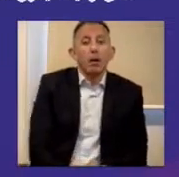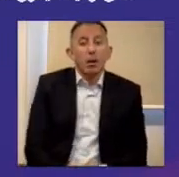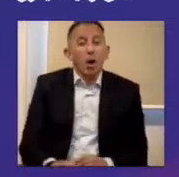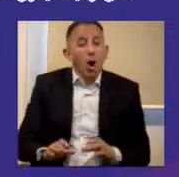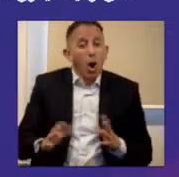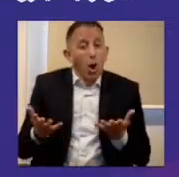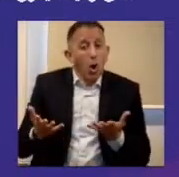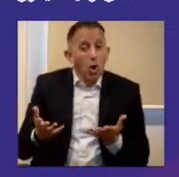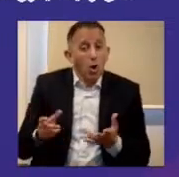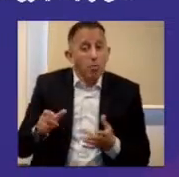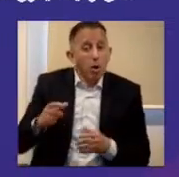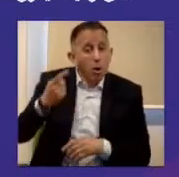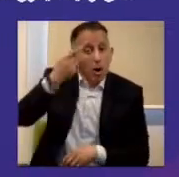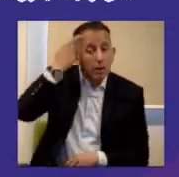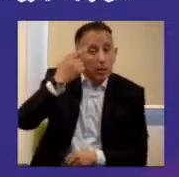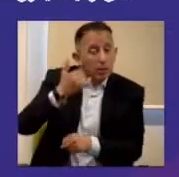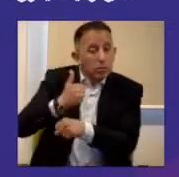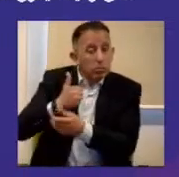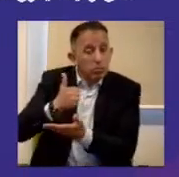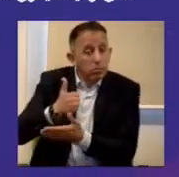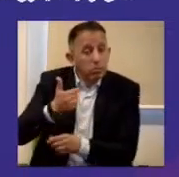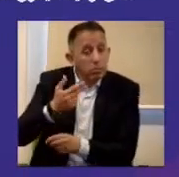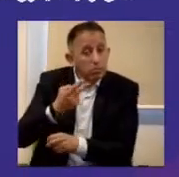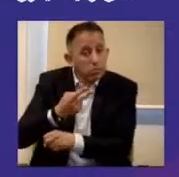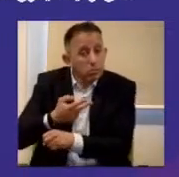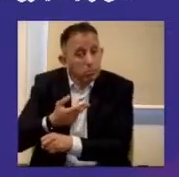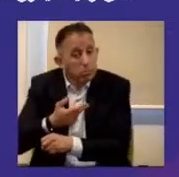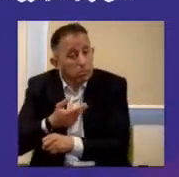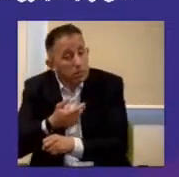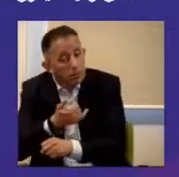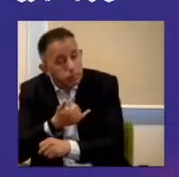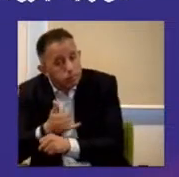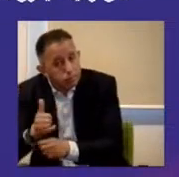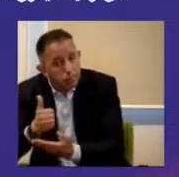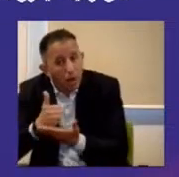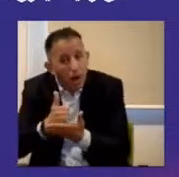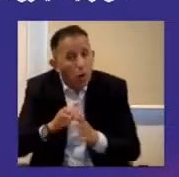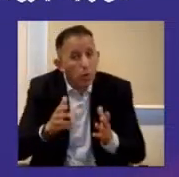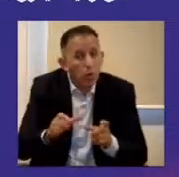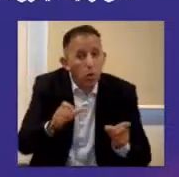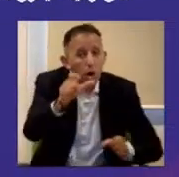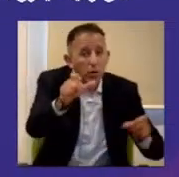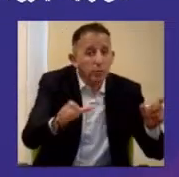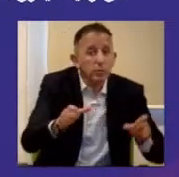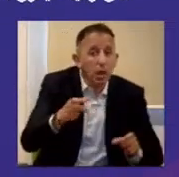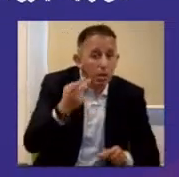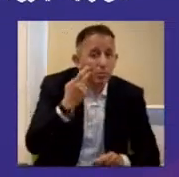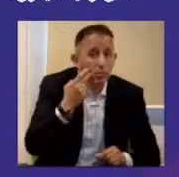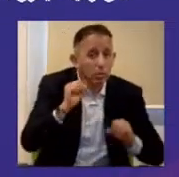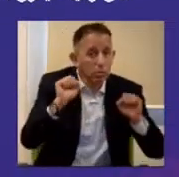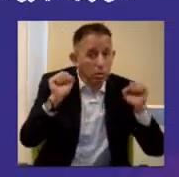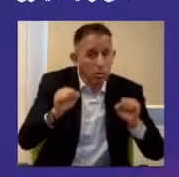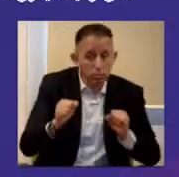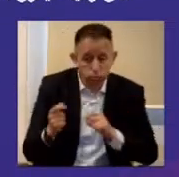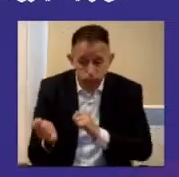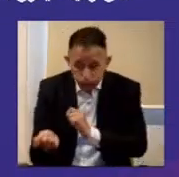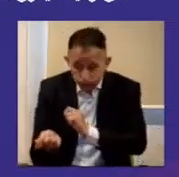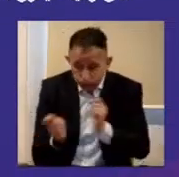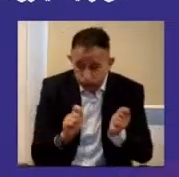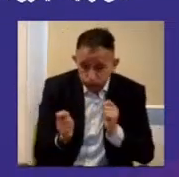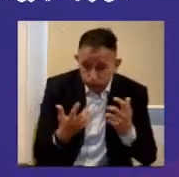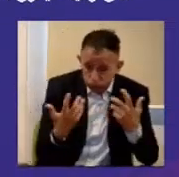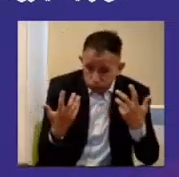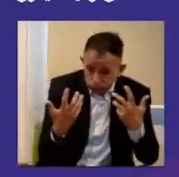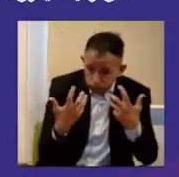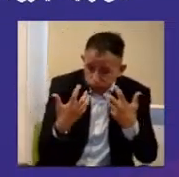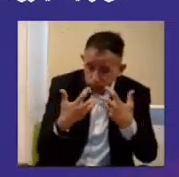adaptation, with very precise, exact as possible adaptation to a number of things, such as the learner, precise